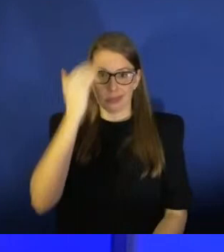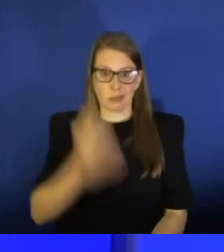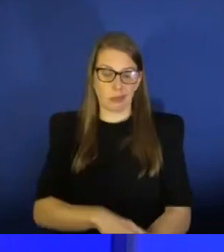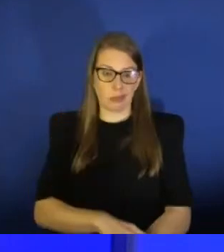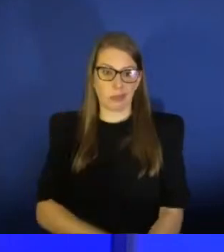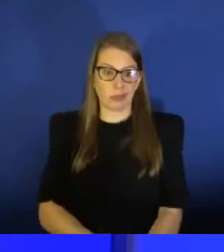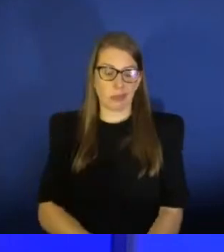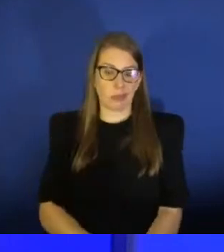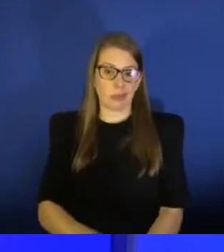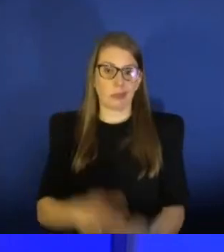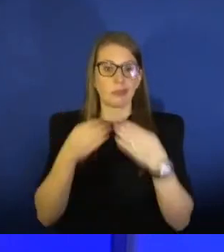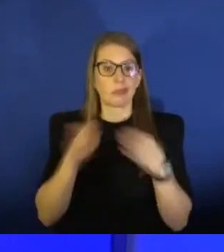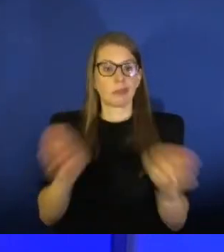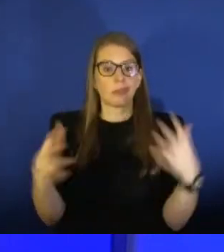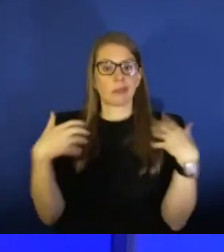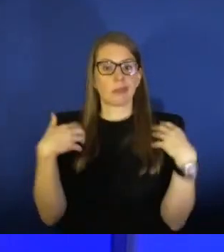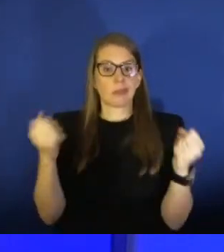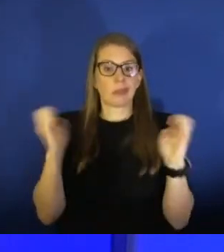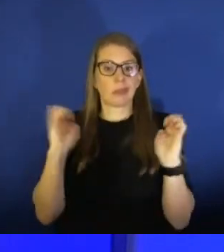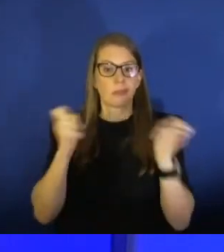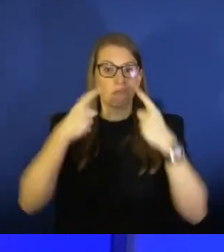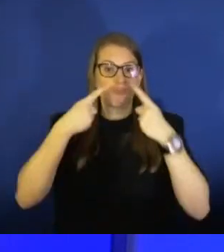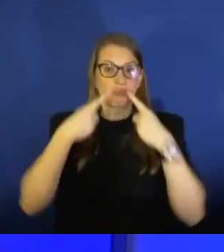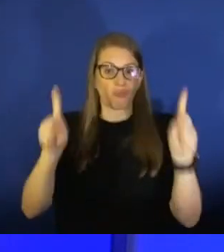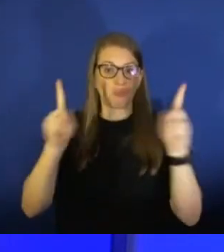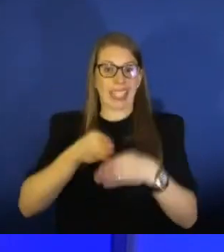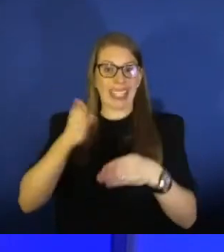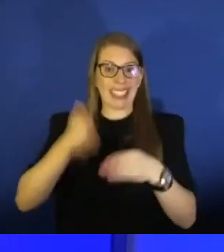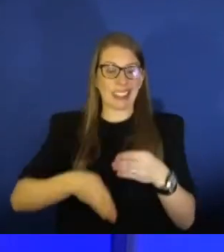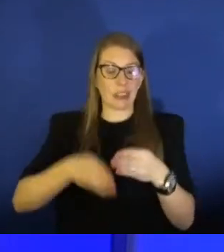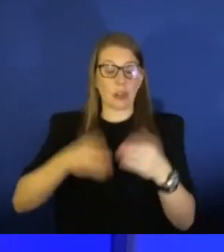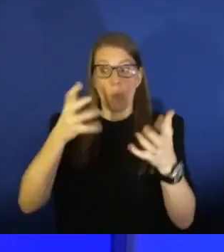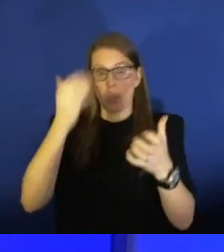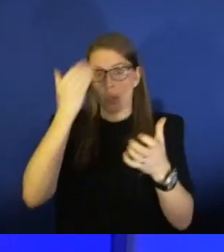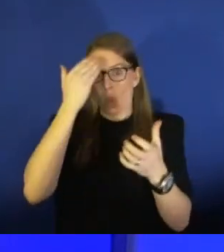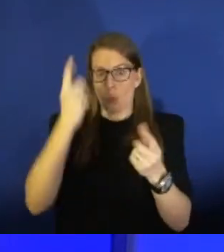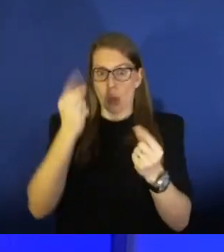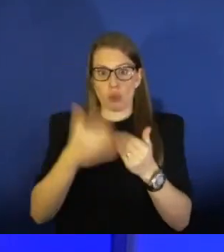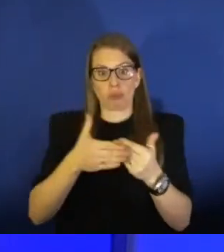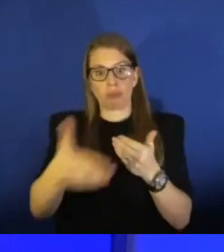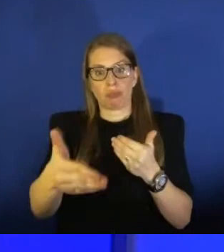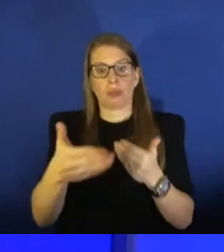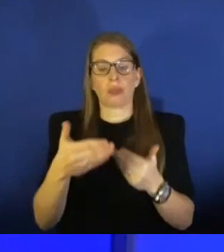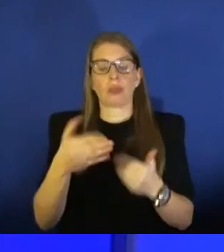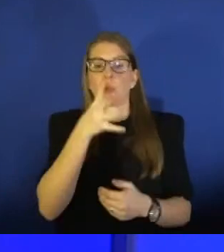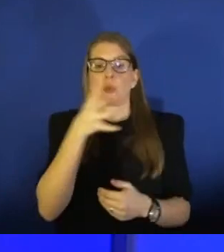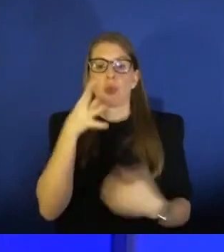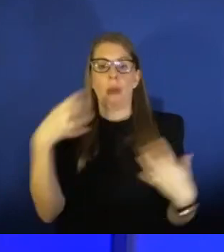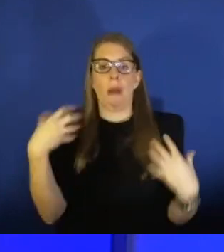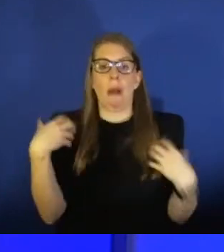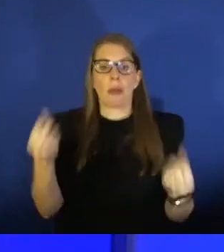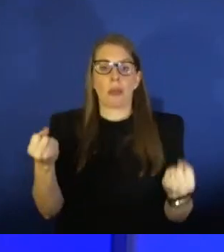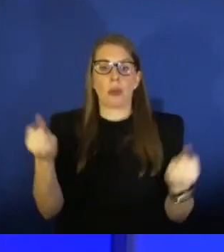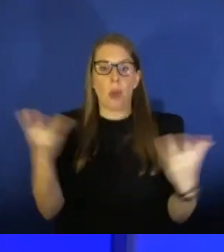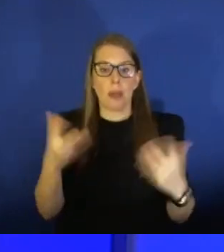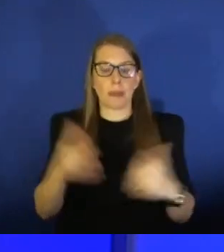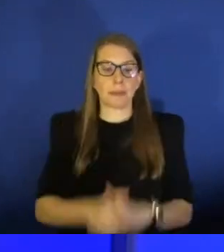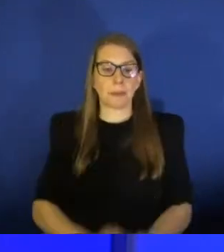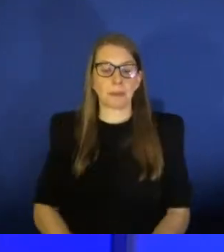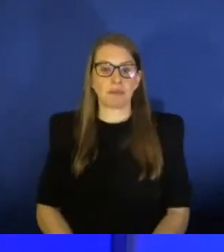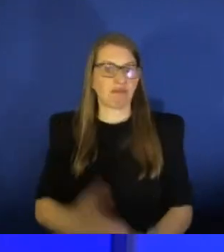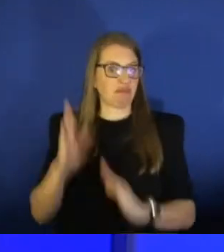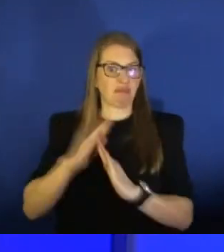health emergency declaration ends. The biggest challenge for rural health was you had to have